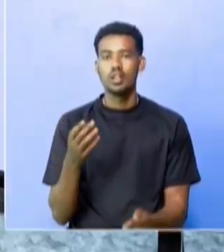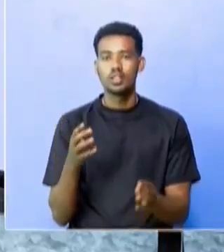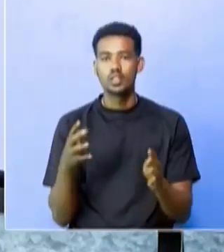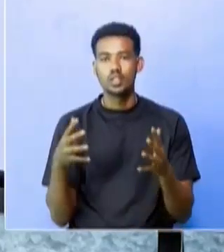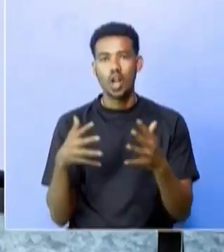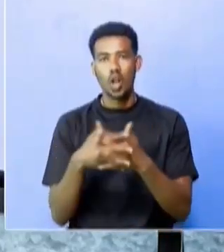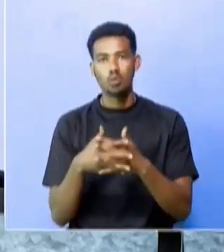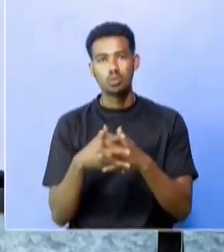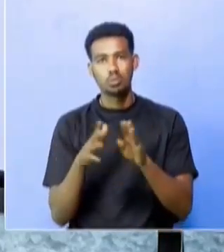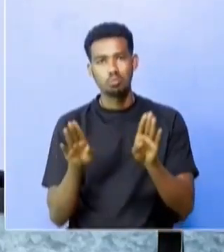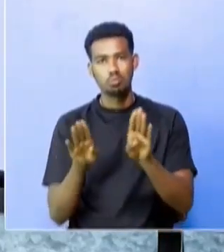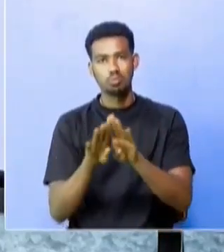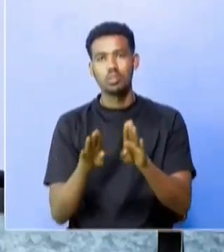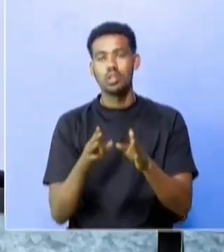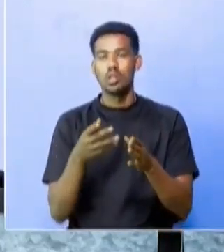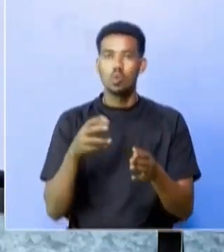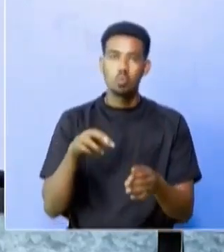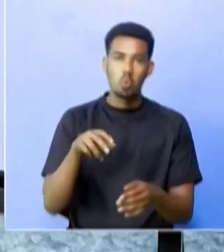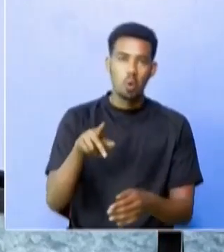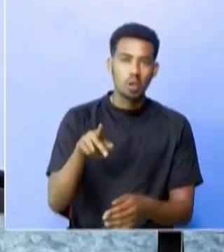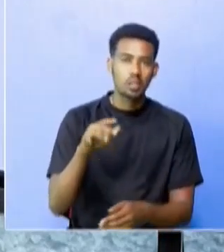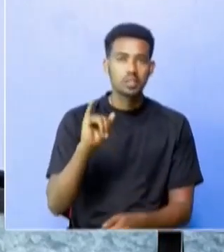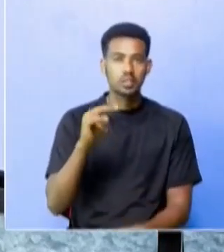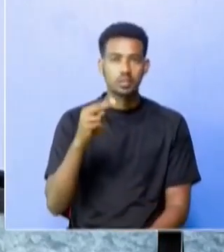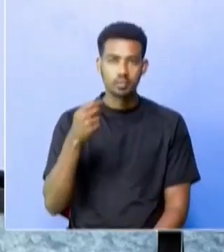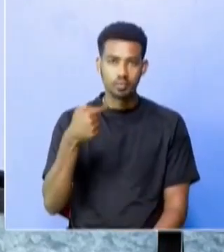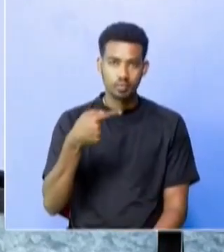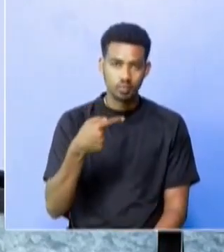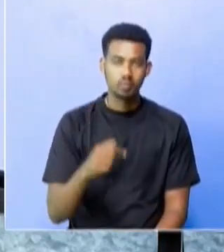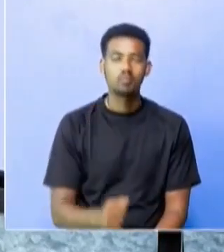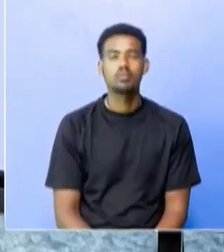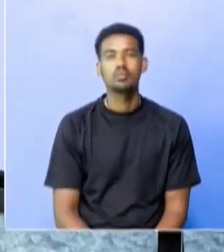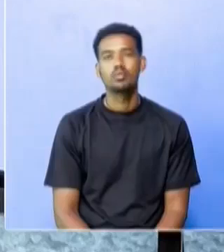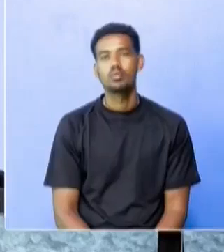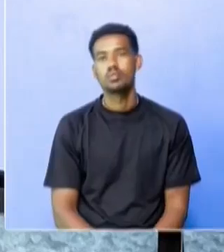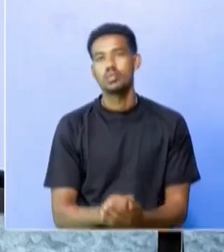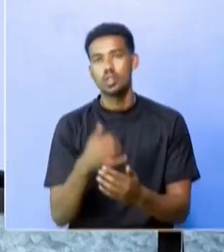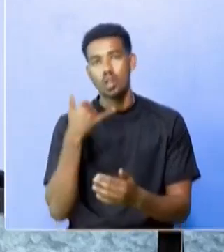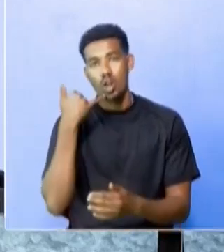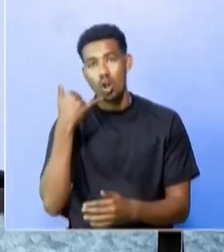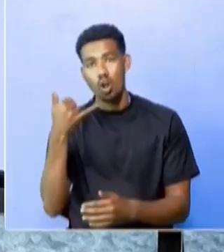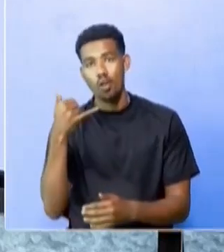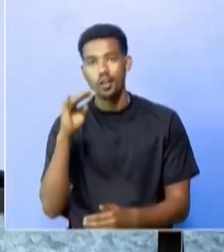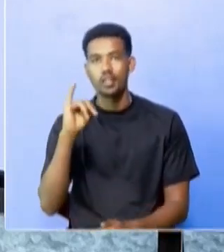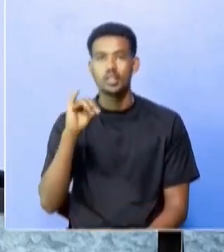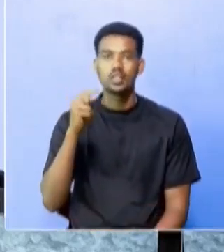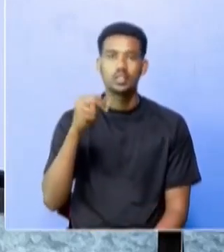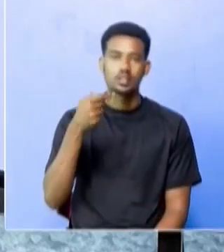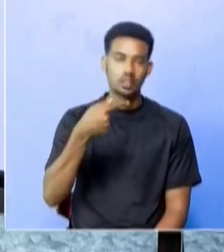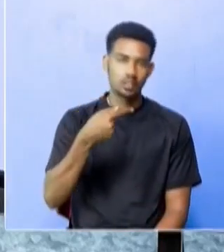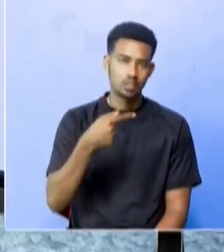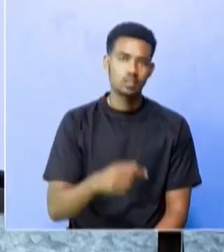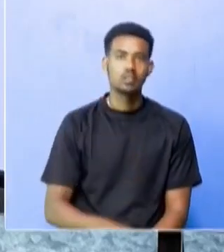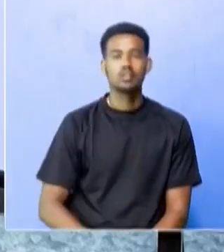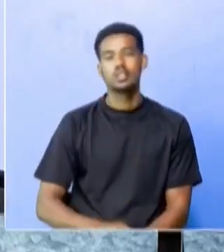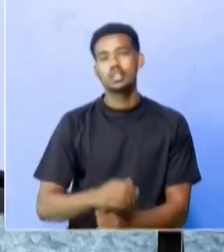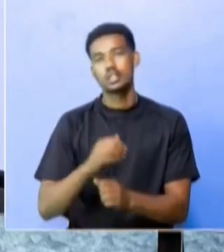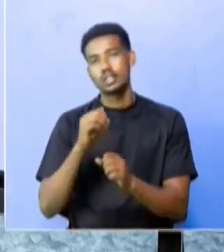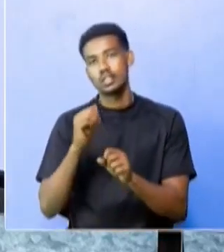closing. Walk, walking. Call, calling.